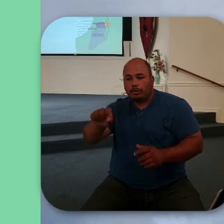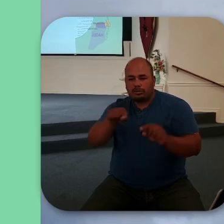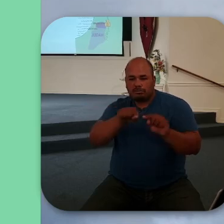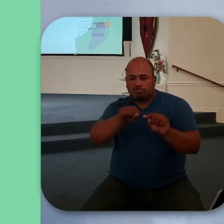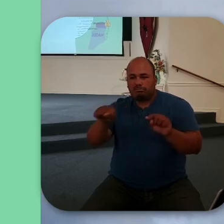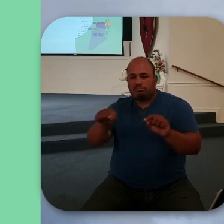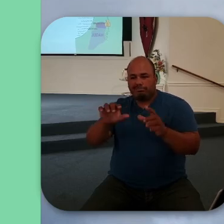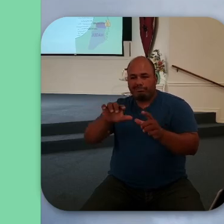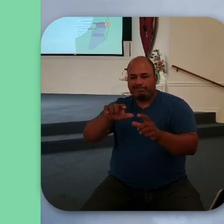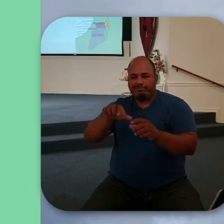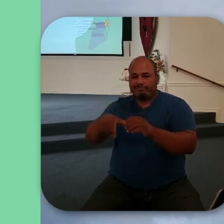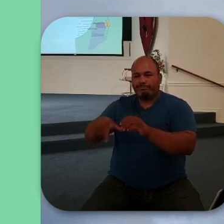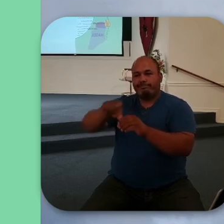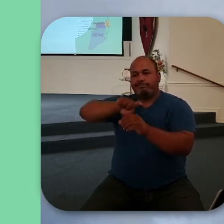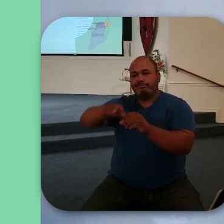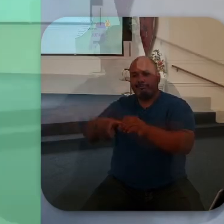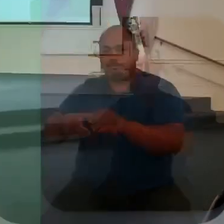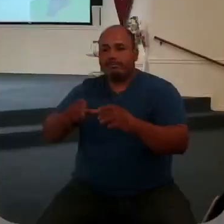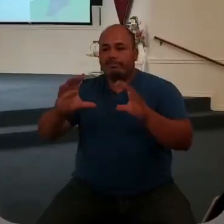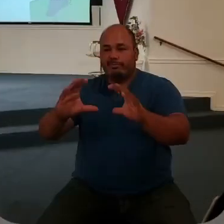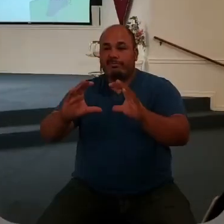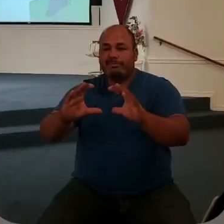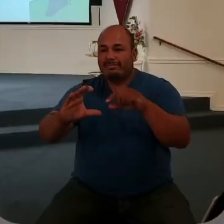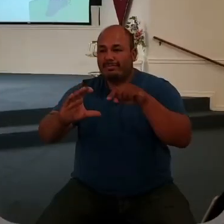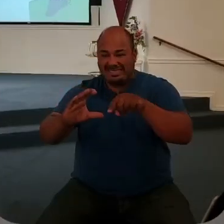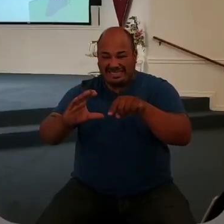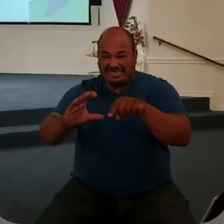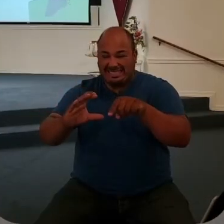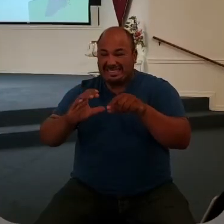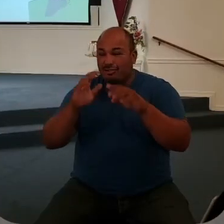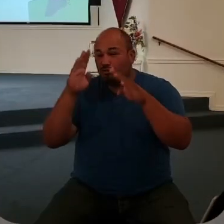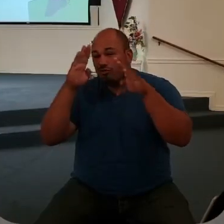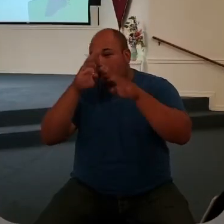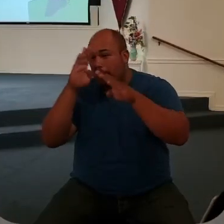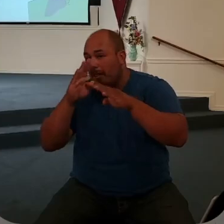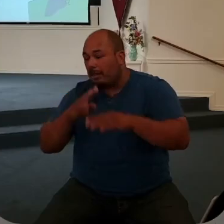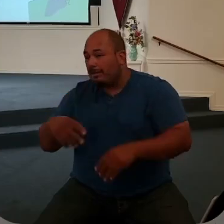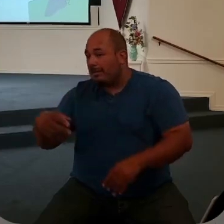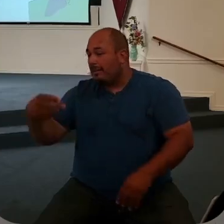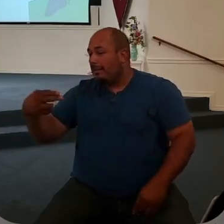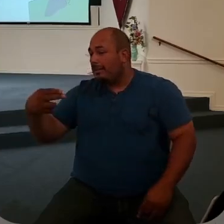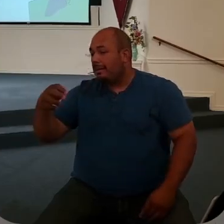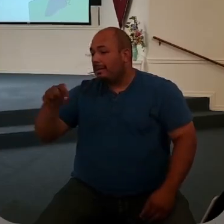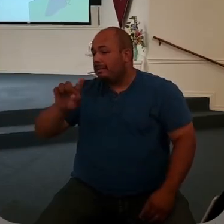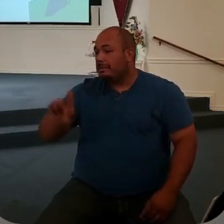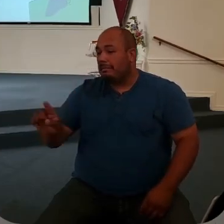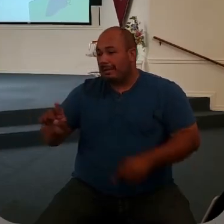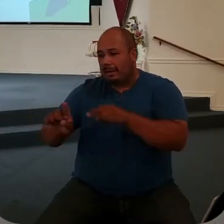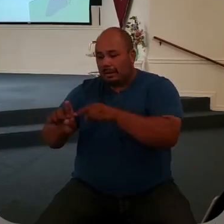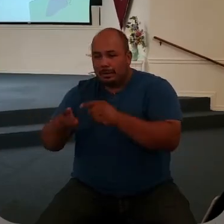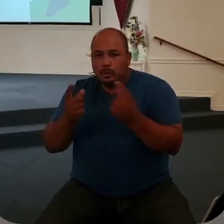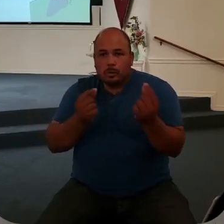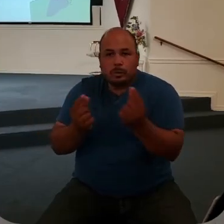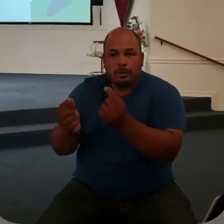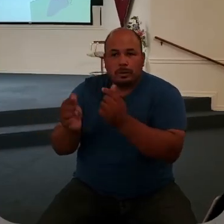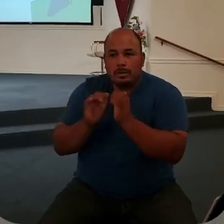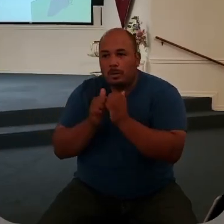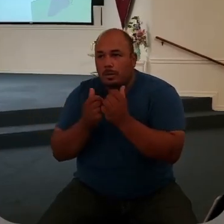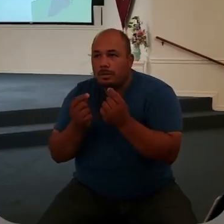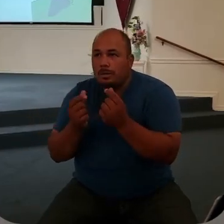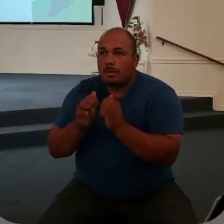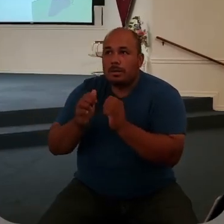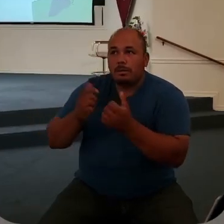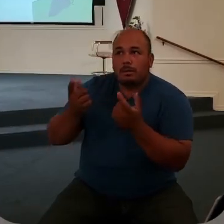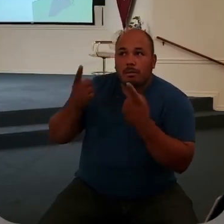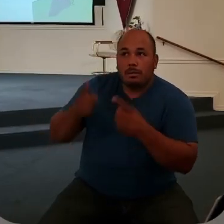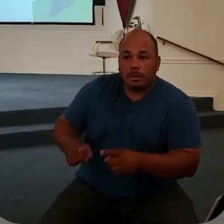Hezekiah was in Jerusalem, and Jerusalem was in trouble. And so he did what we often do in our weaker moments. We